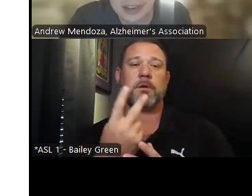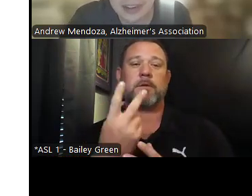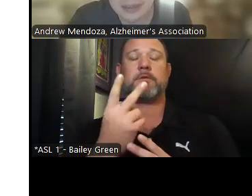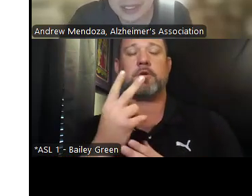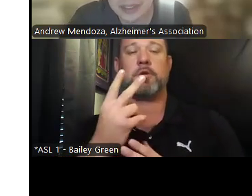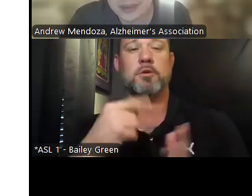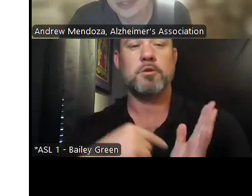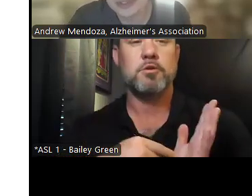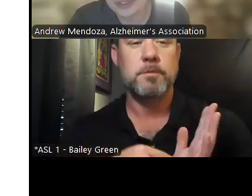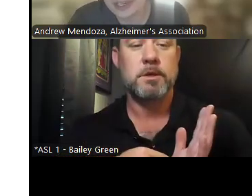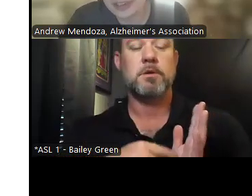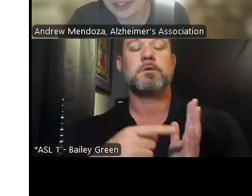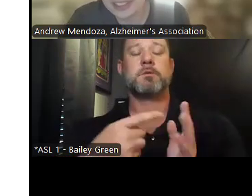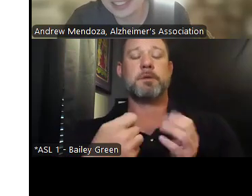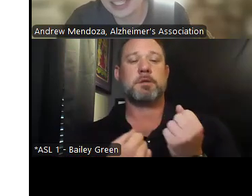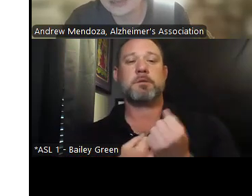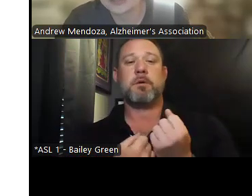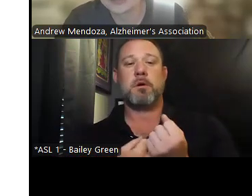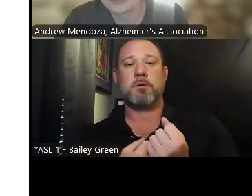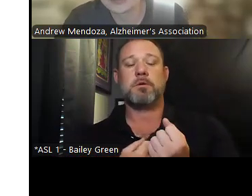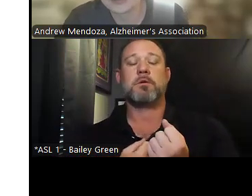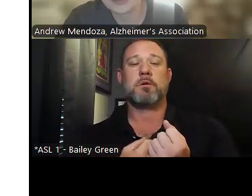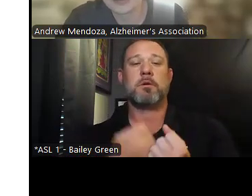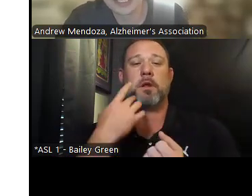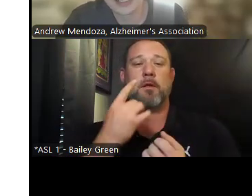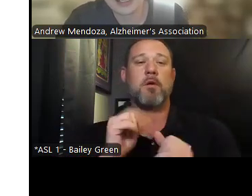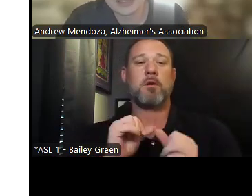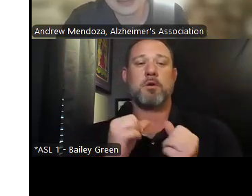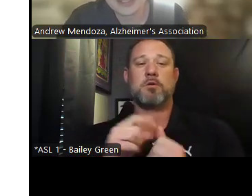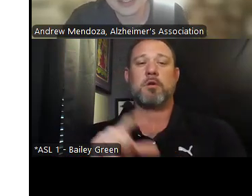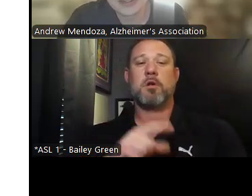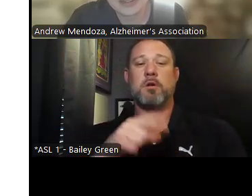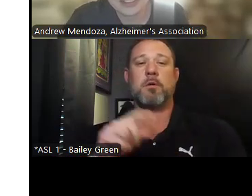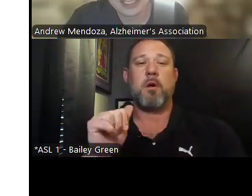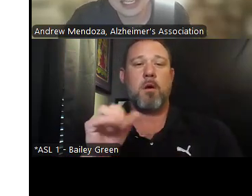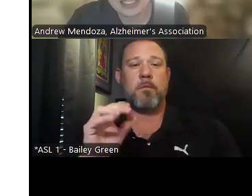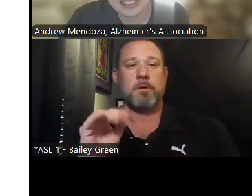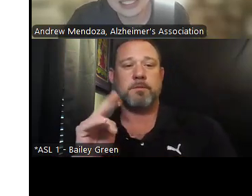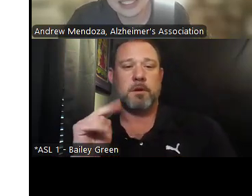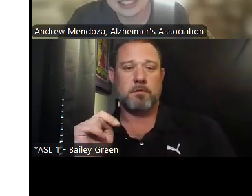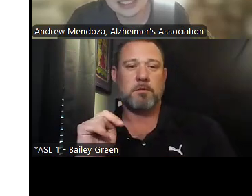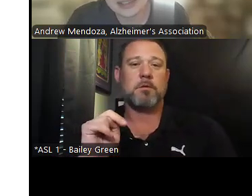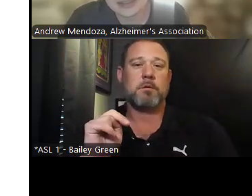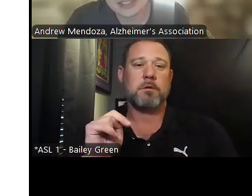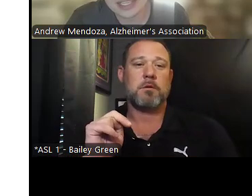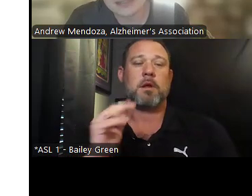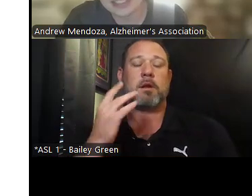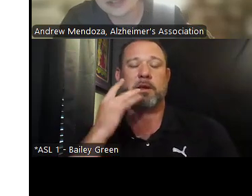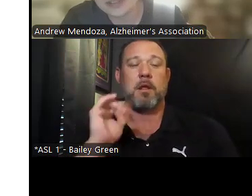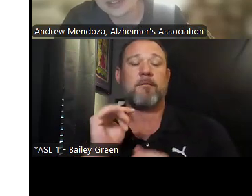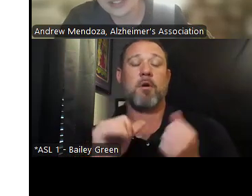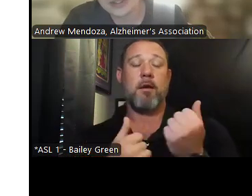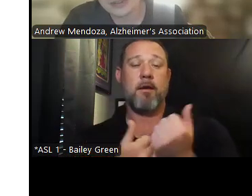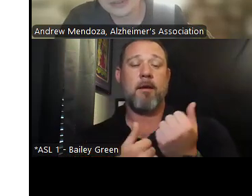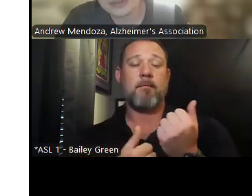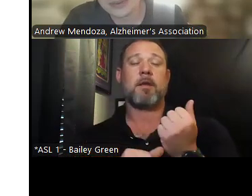here that are being co-sponsored by our friends at the California Association of Long-Term Care Ombudsmen, and then the California Advocates